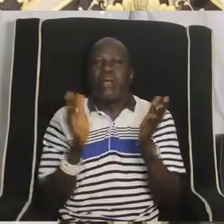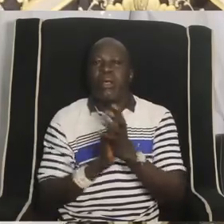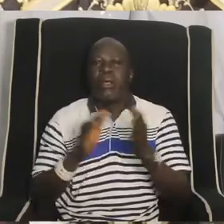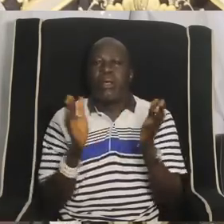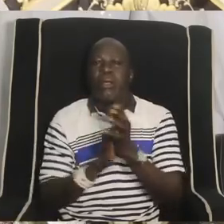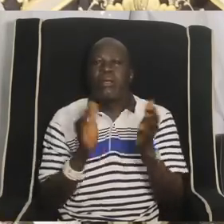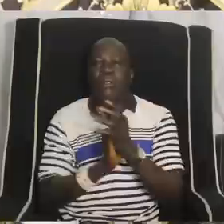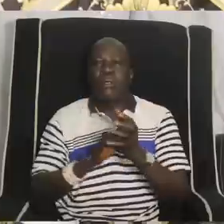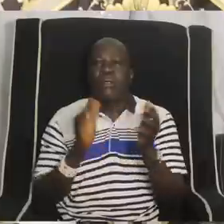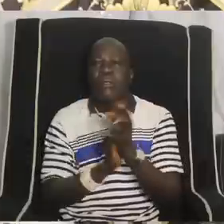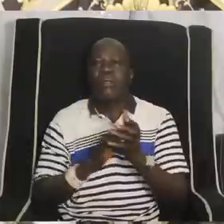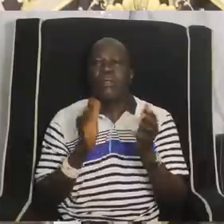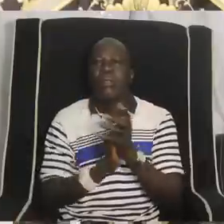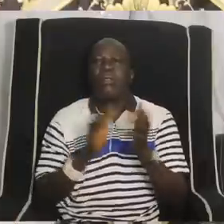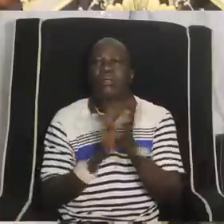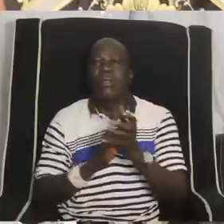Sona,